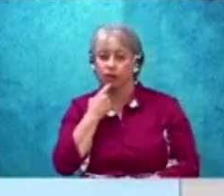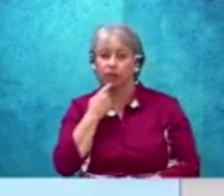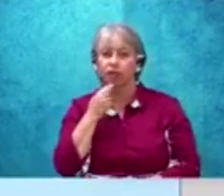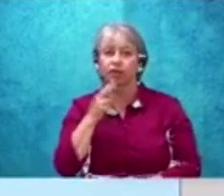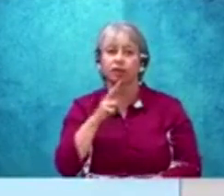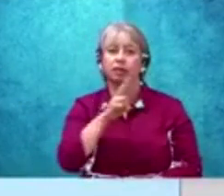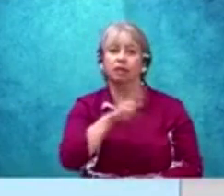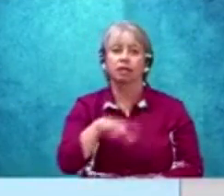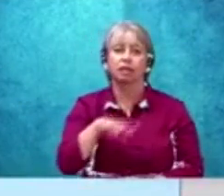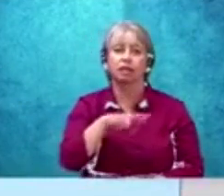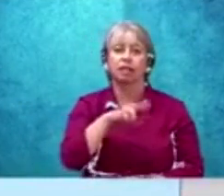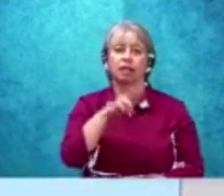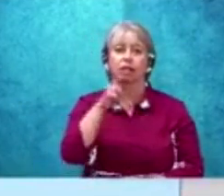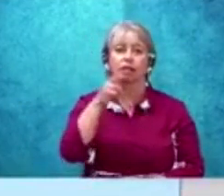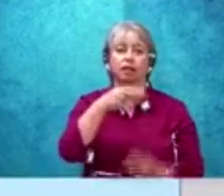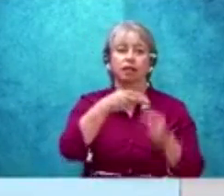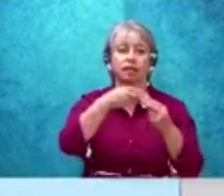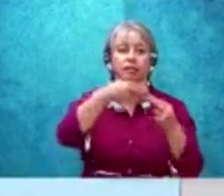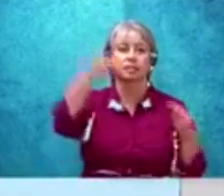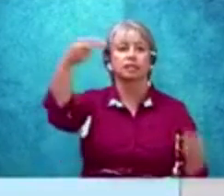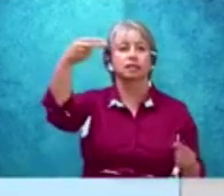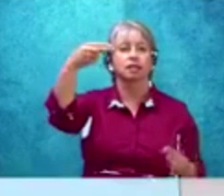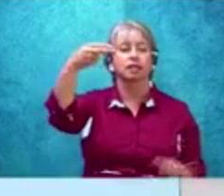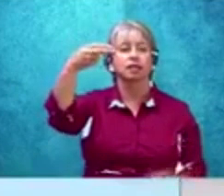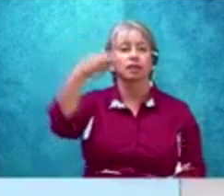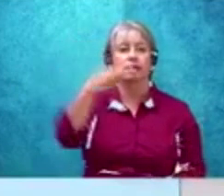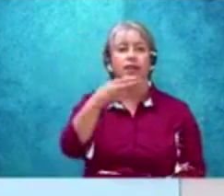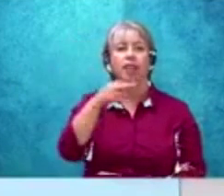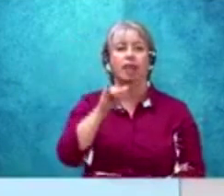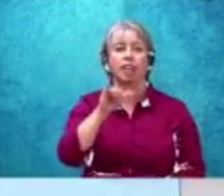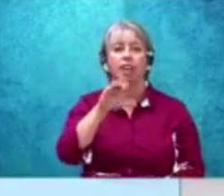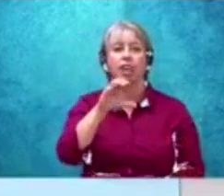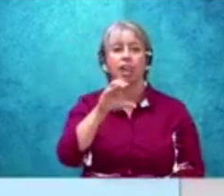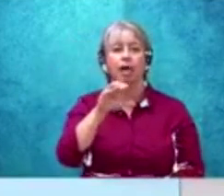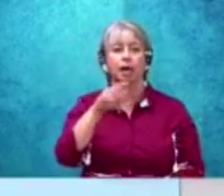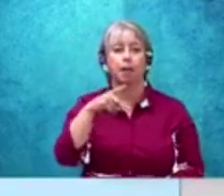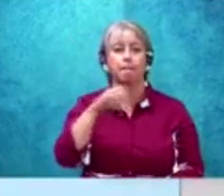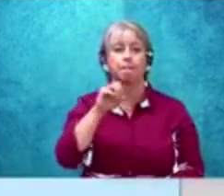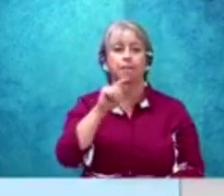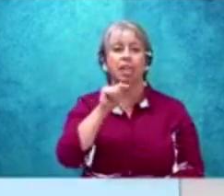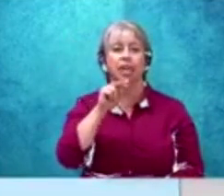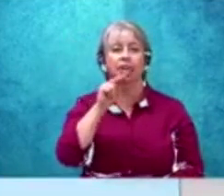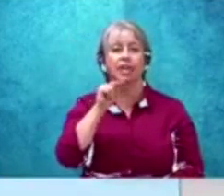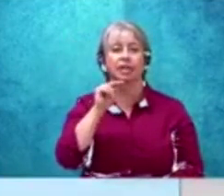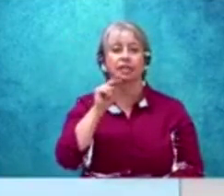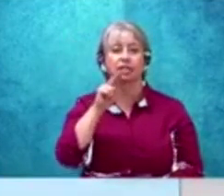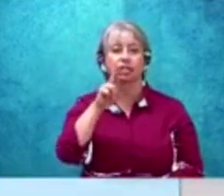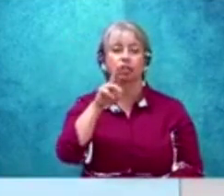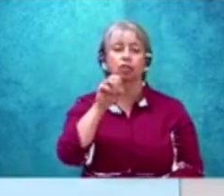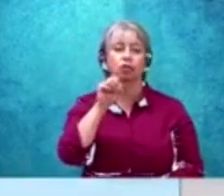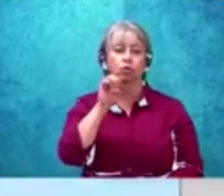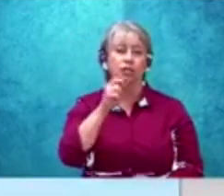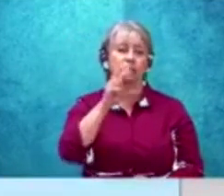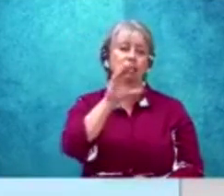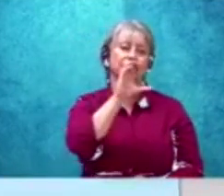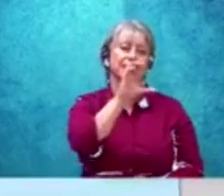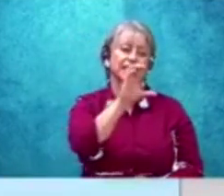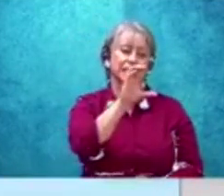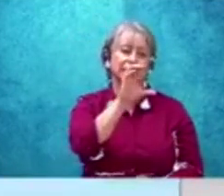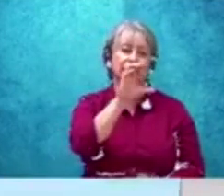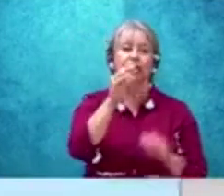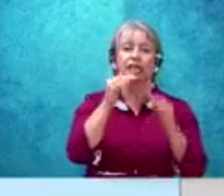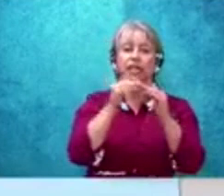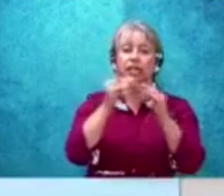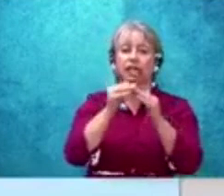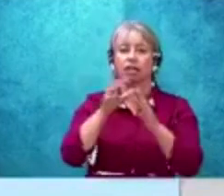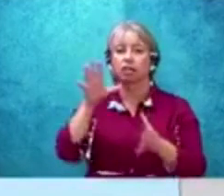the hypotenuse, which is considered the C side in a right triangle, is equal to the